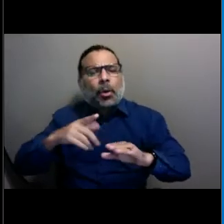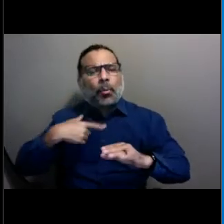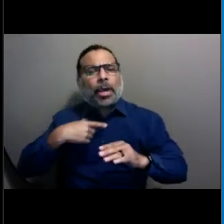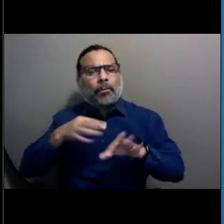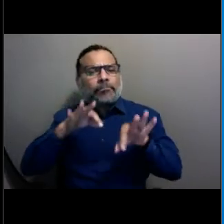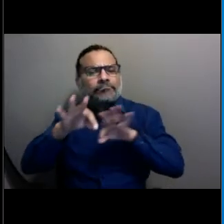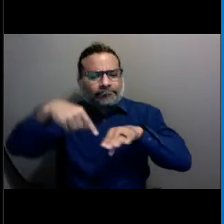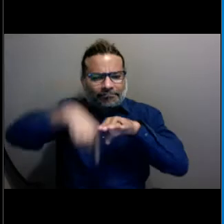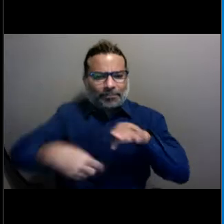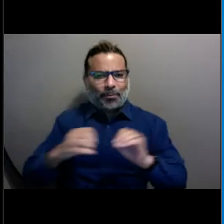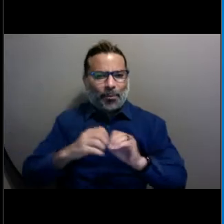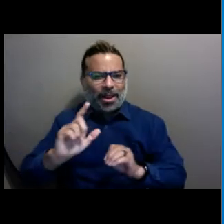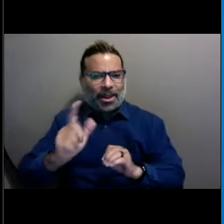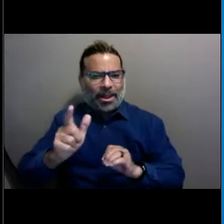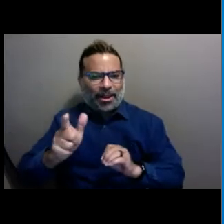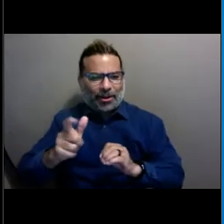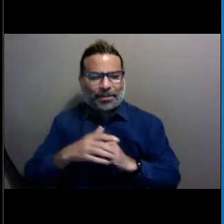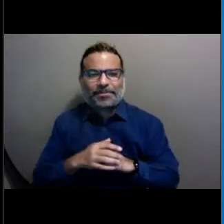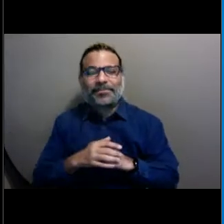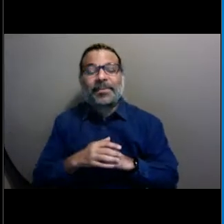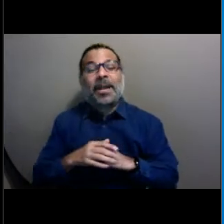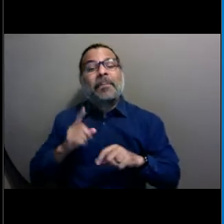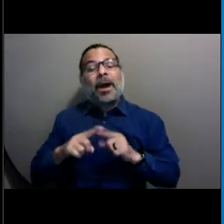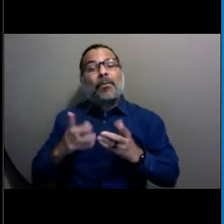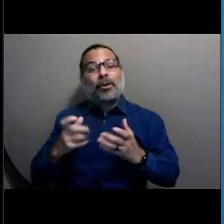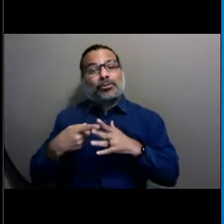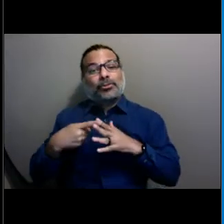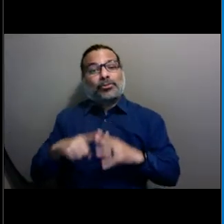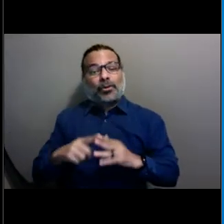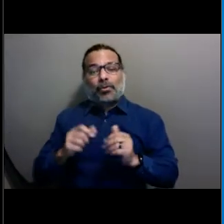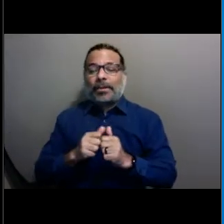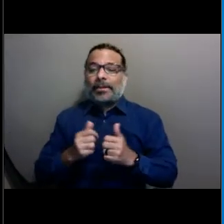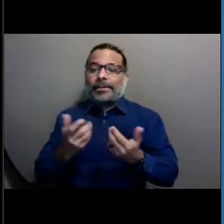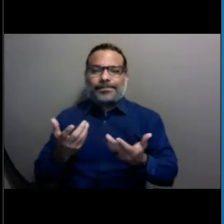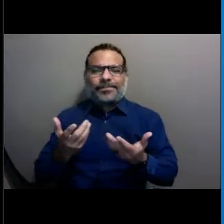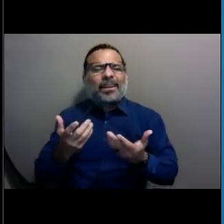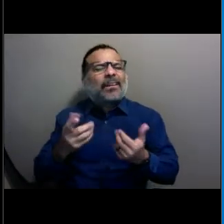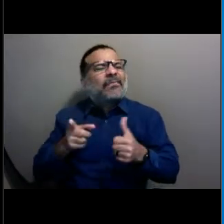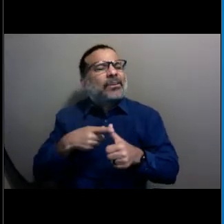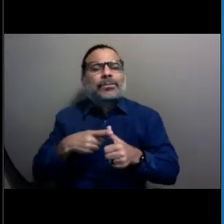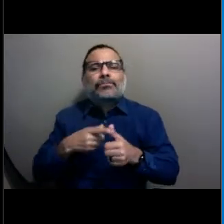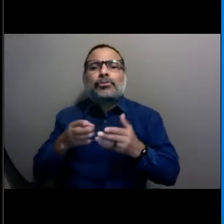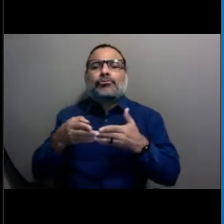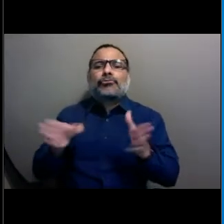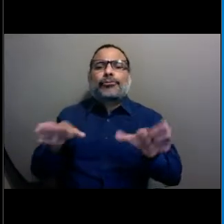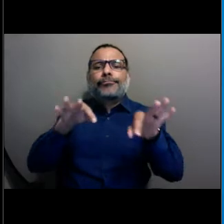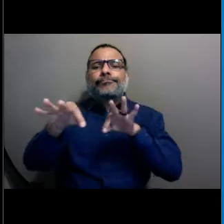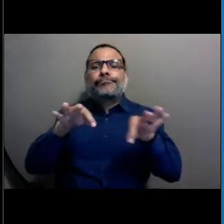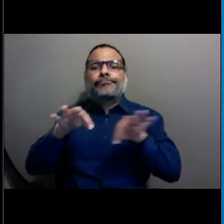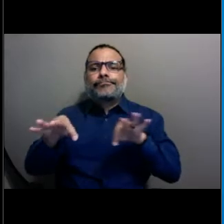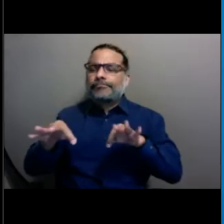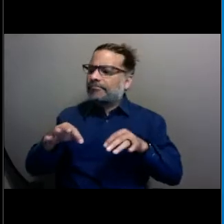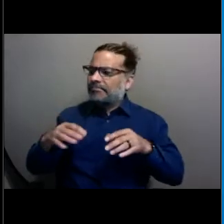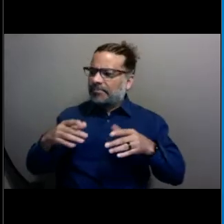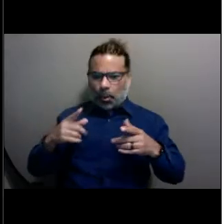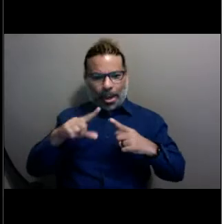as we get further into the session. But I'd like to begin first with some housekeeping notes for folks as you